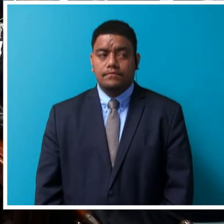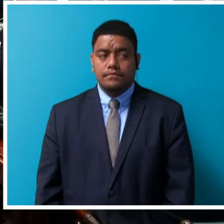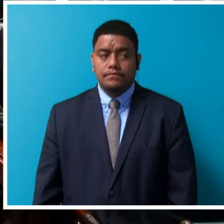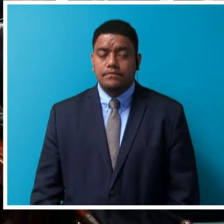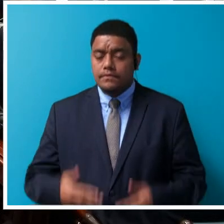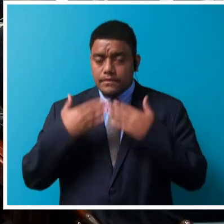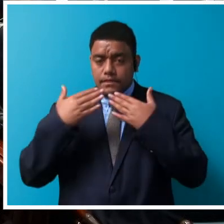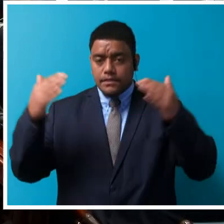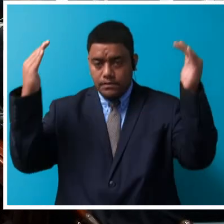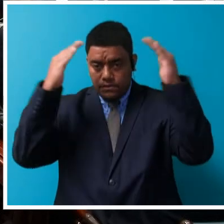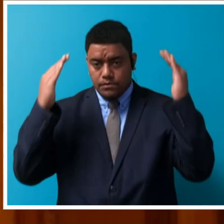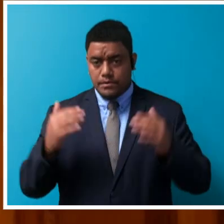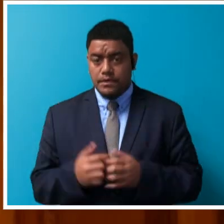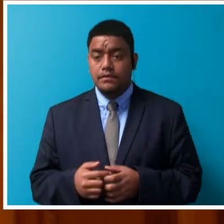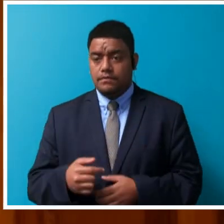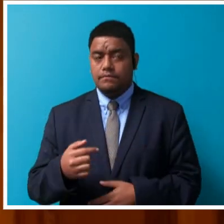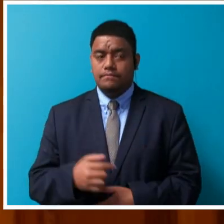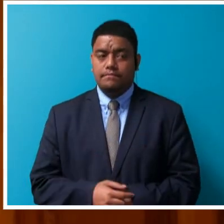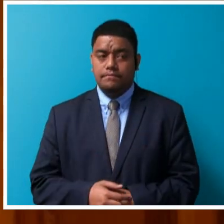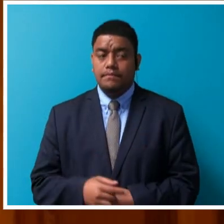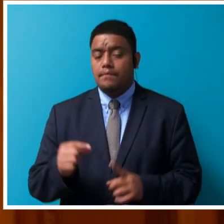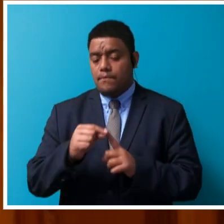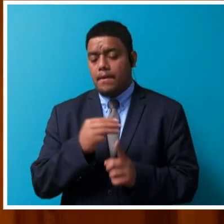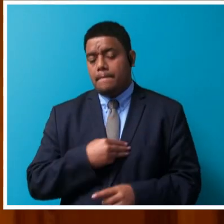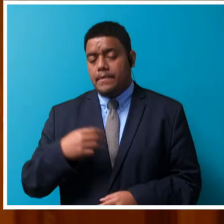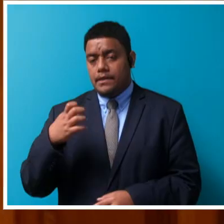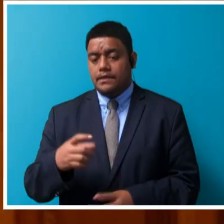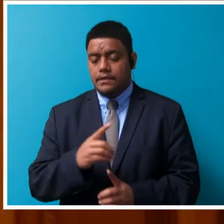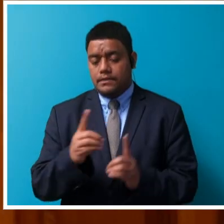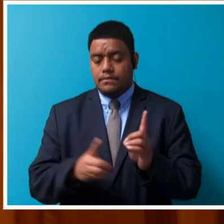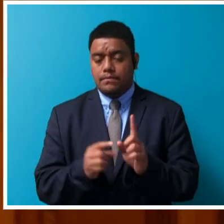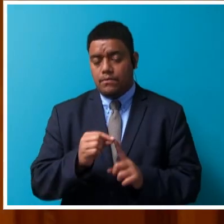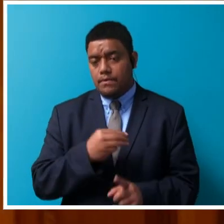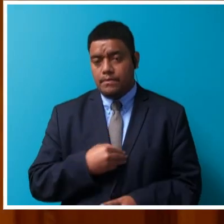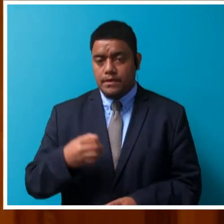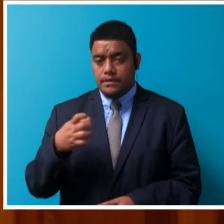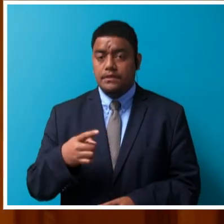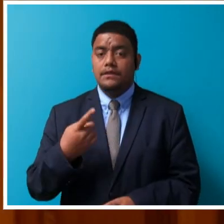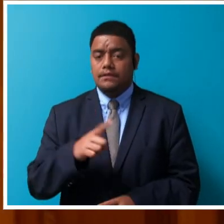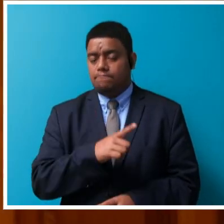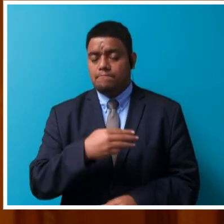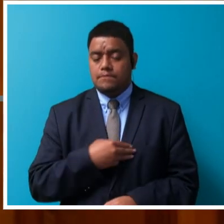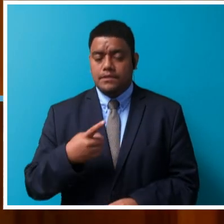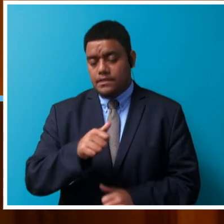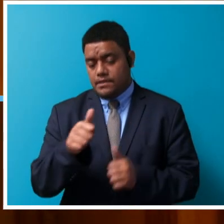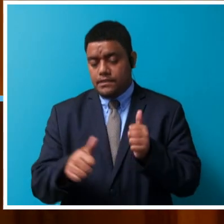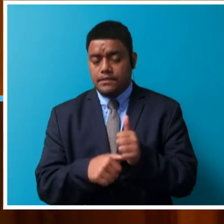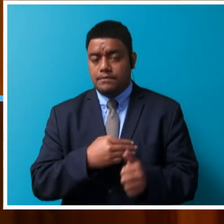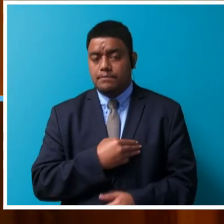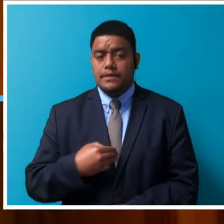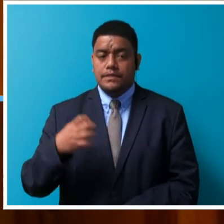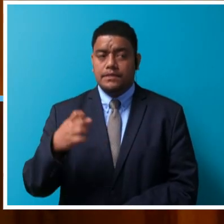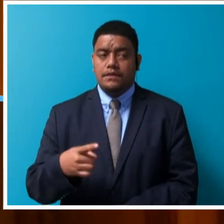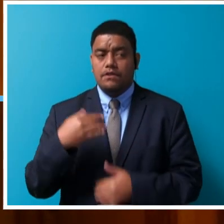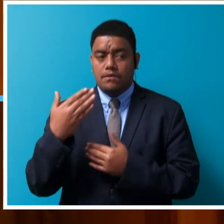Thank you, Mr. Speaker. Mr. Speaker, the Prime Minister, Deputy Prime Minister, Cabinet Ministers, Assistant Ministers,